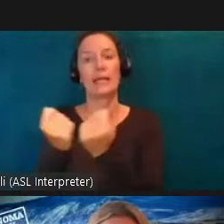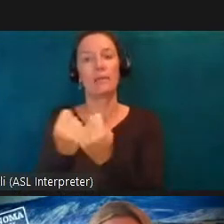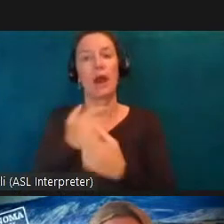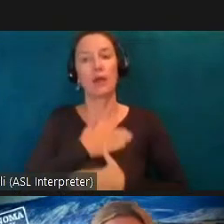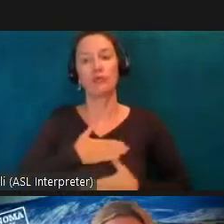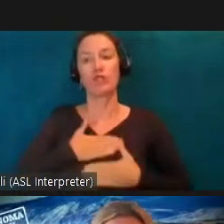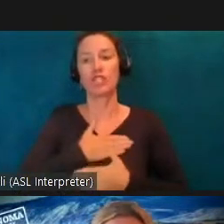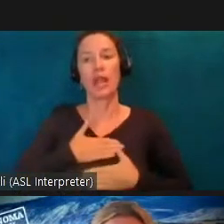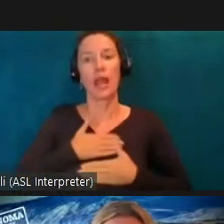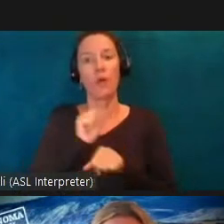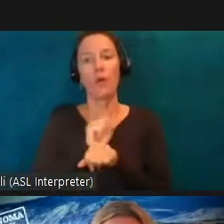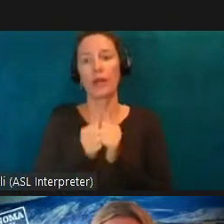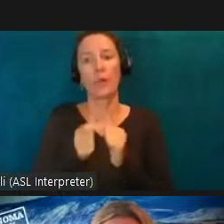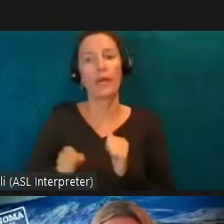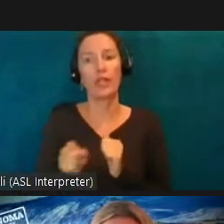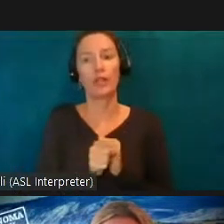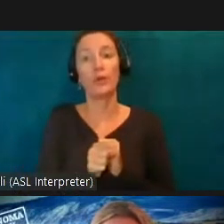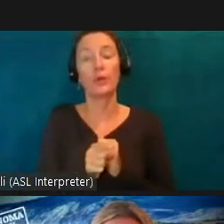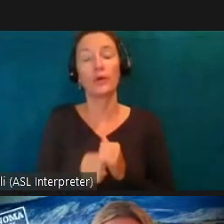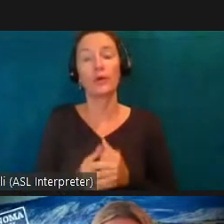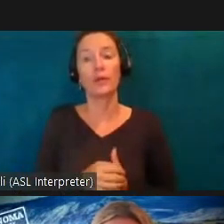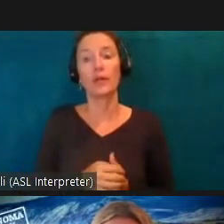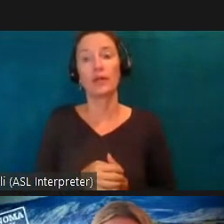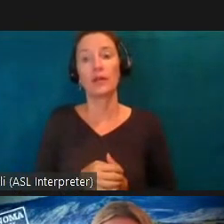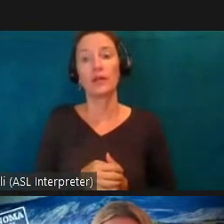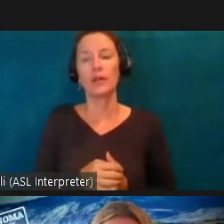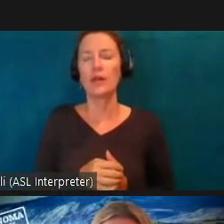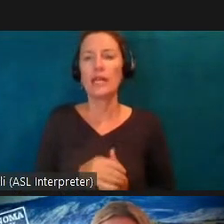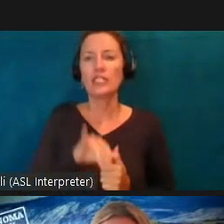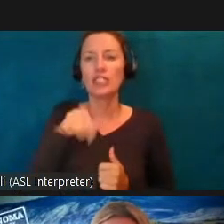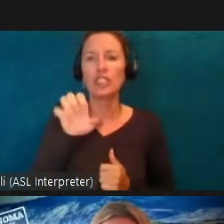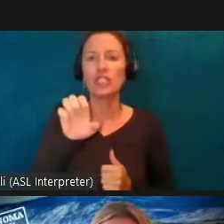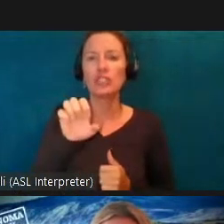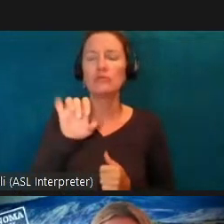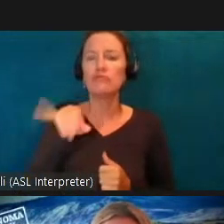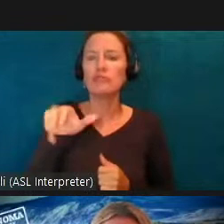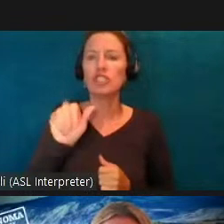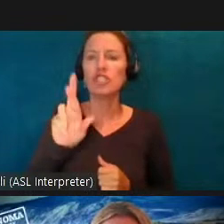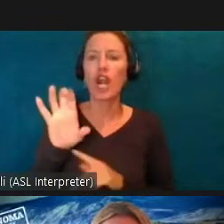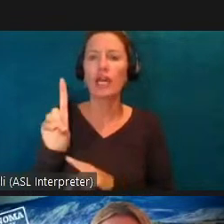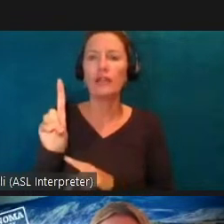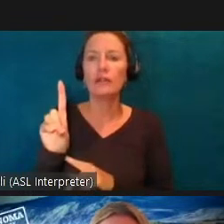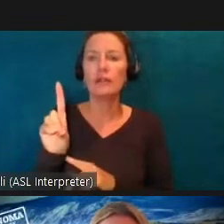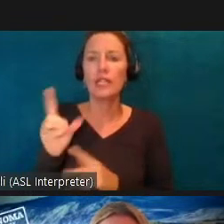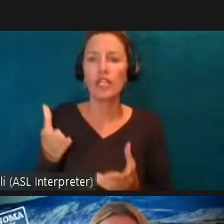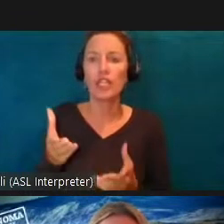you. I'll just mention. Is Jared on the call?